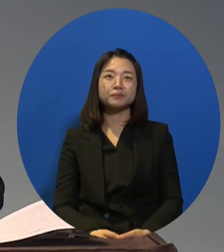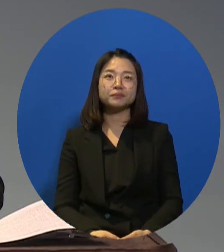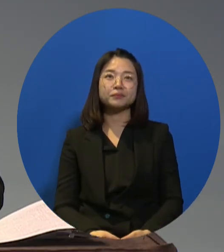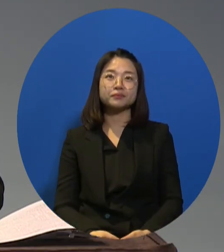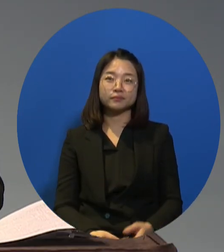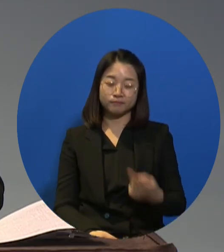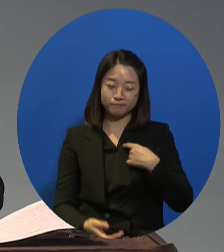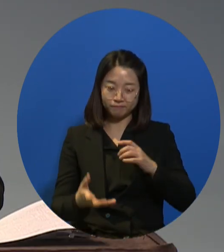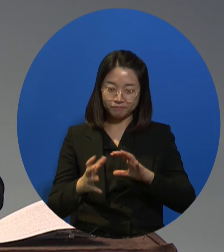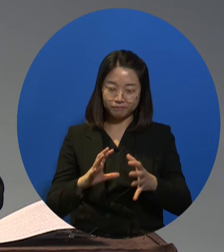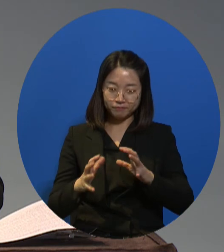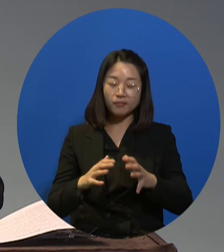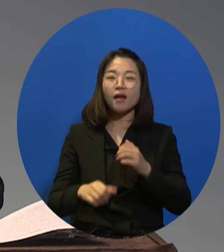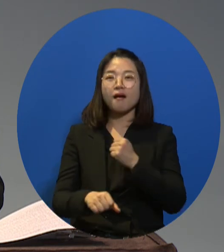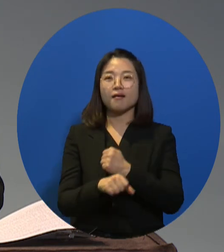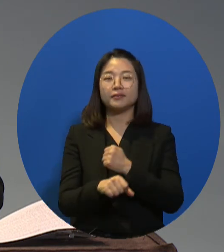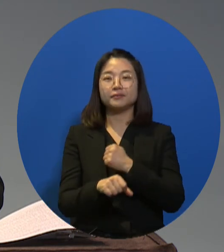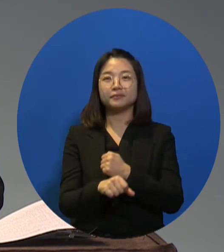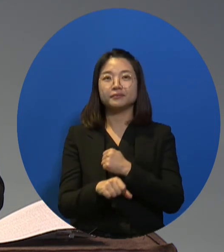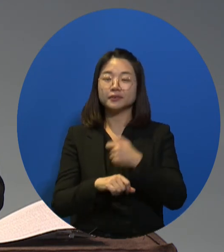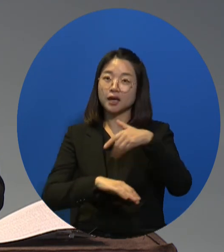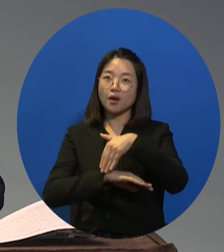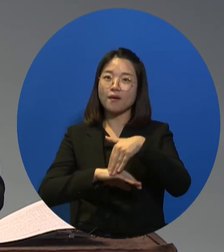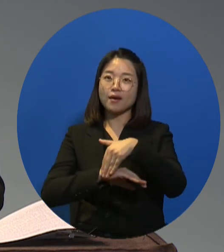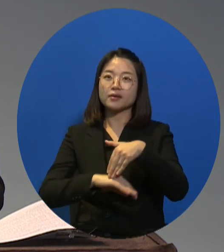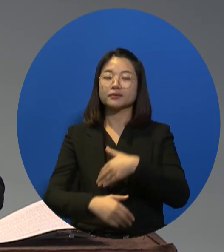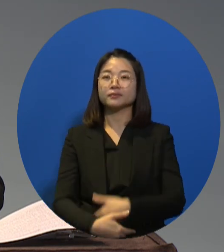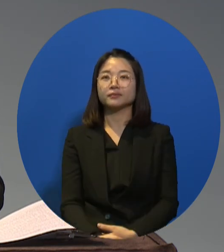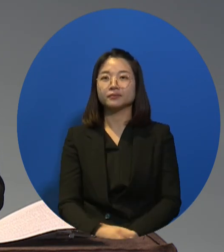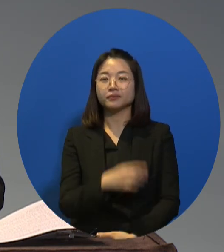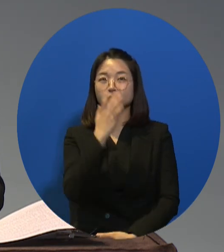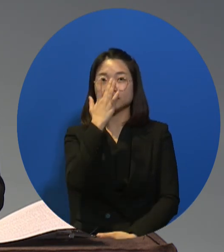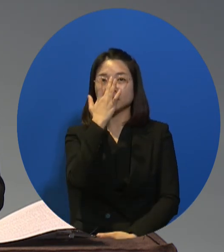good feedback so we can have these in-depth discussions.